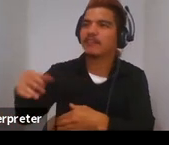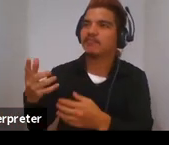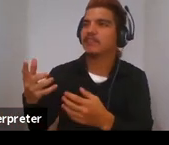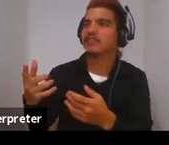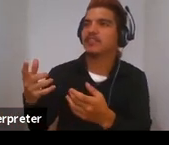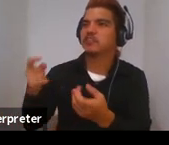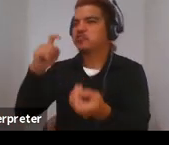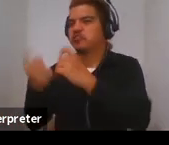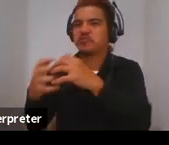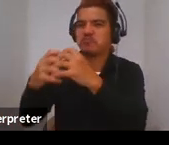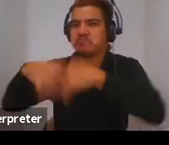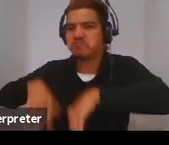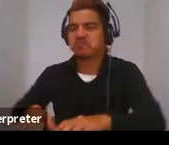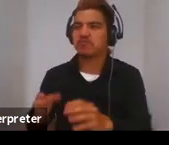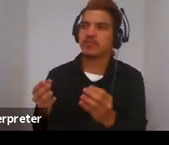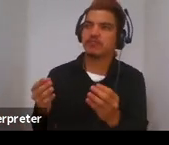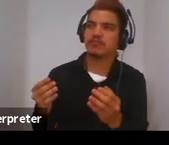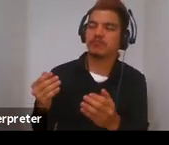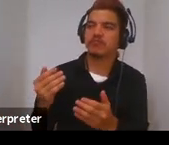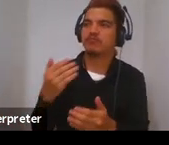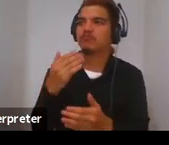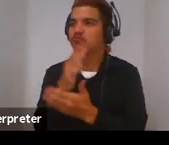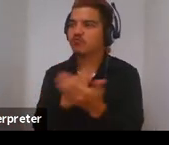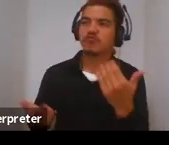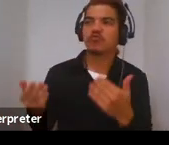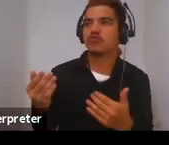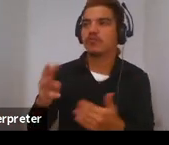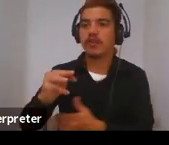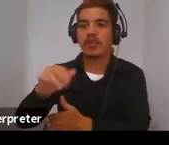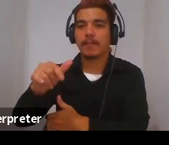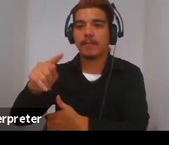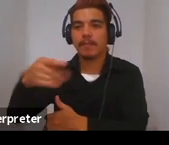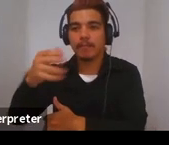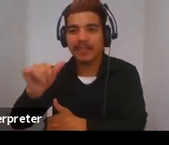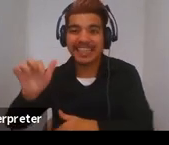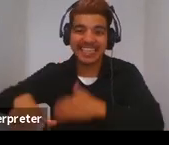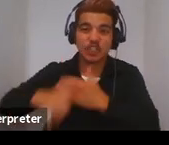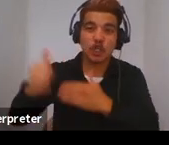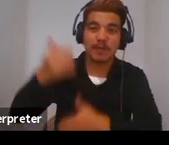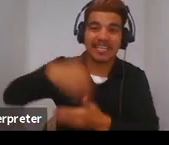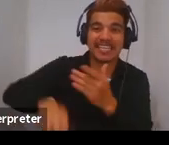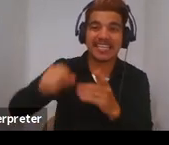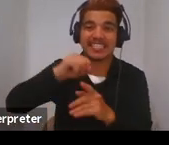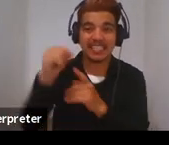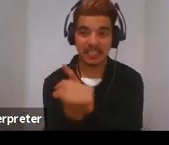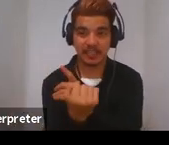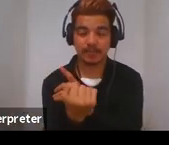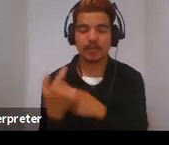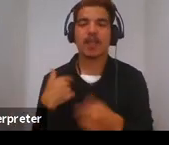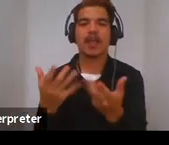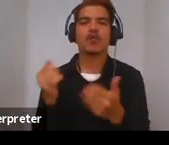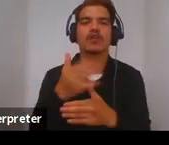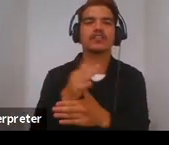dispel some of the myths that can really be harmful to society. So I wanted to share just